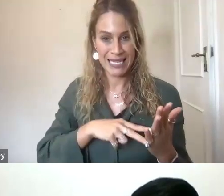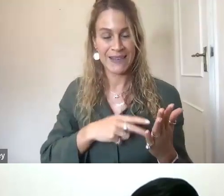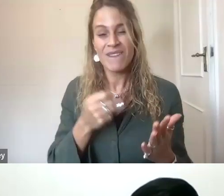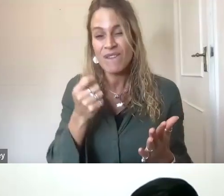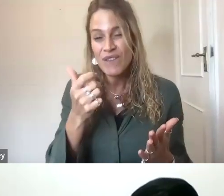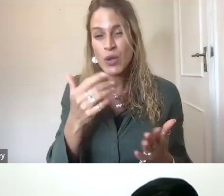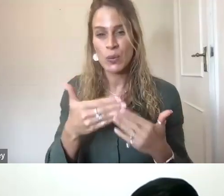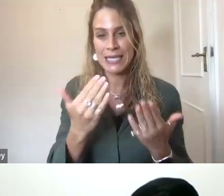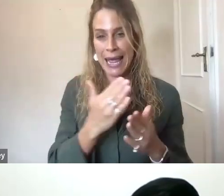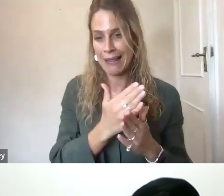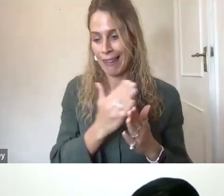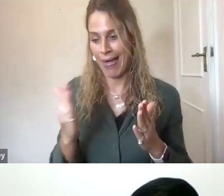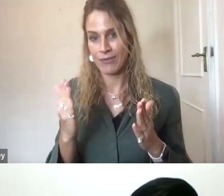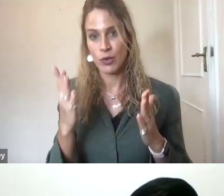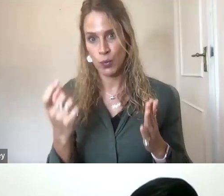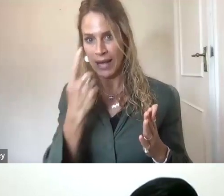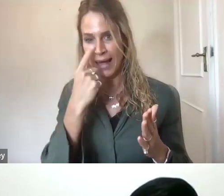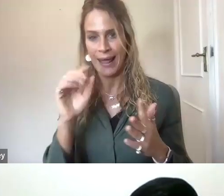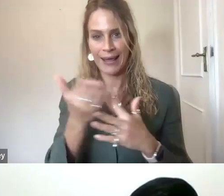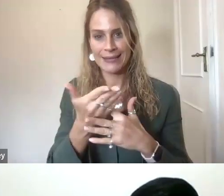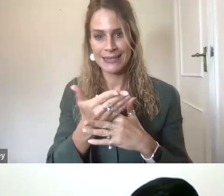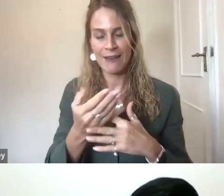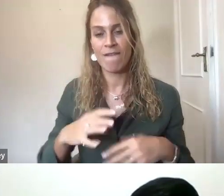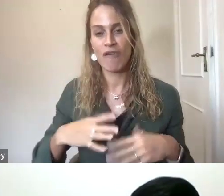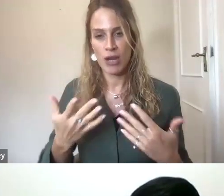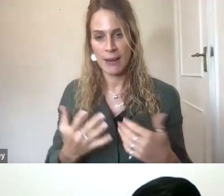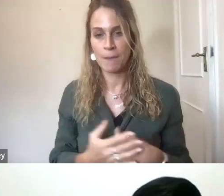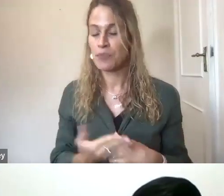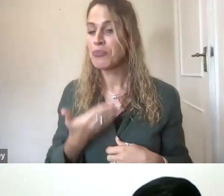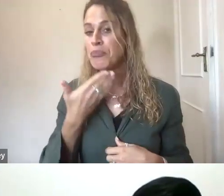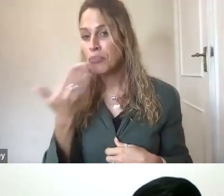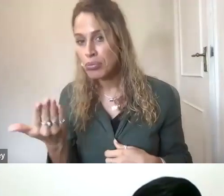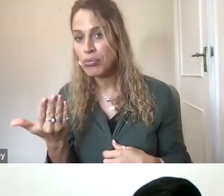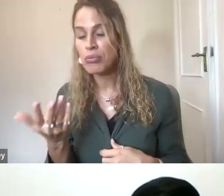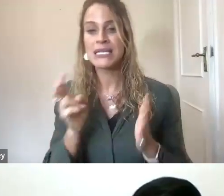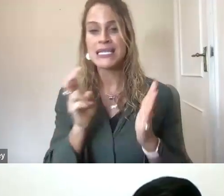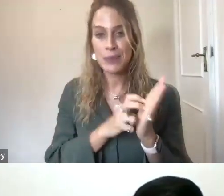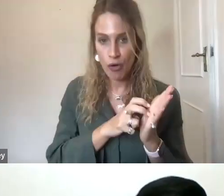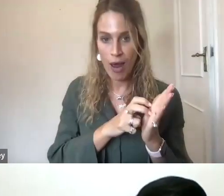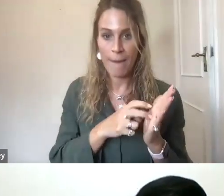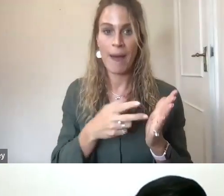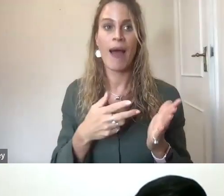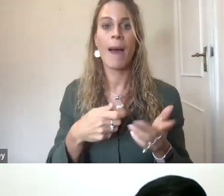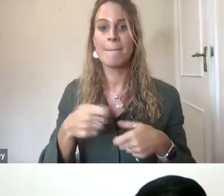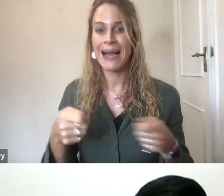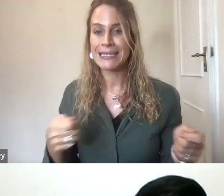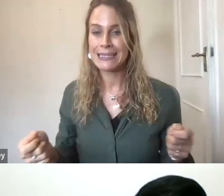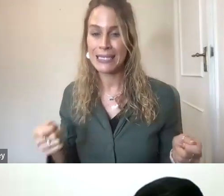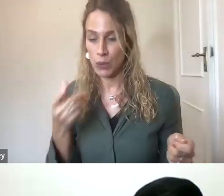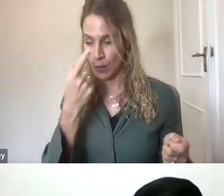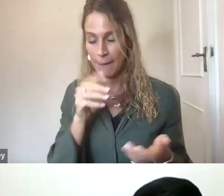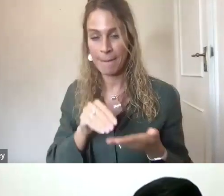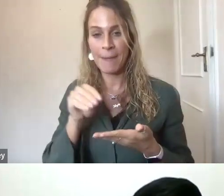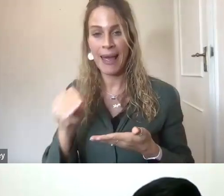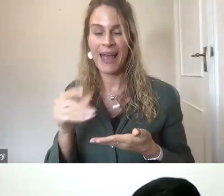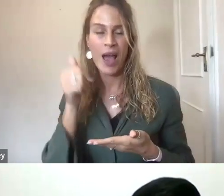days. If you are not already a subscriber to the magazine, then do please consider it. We know that times are difficult